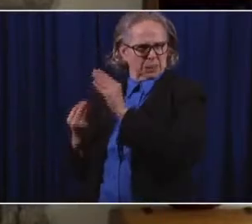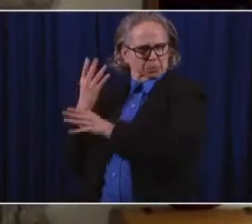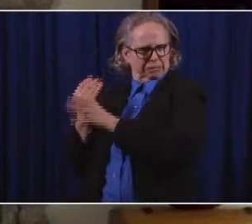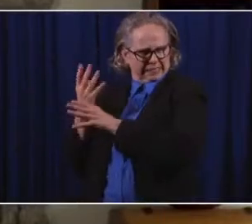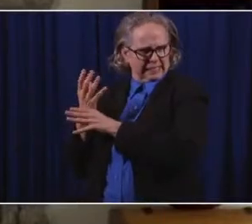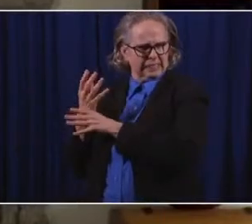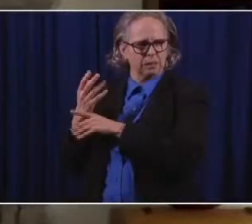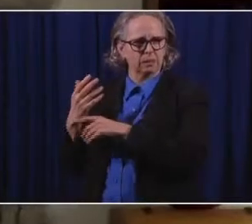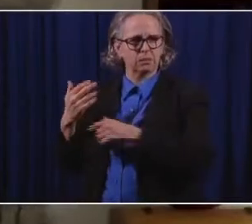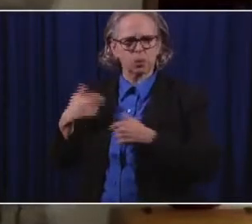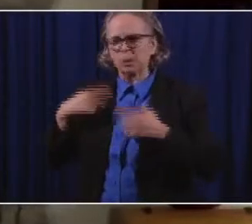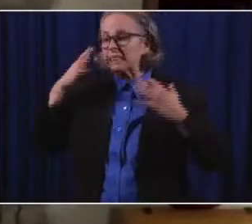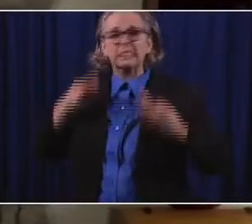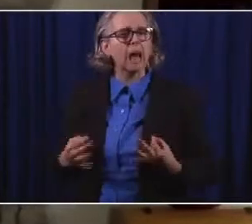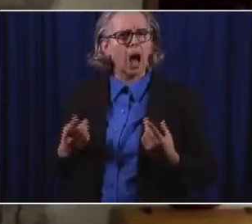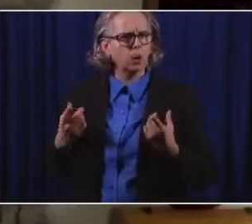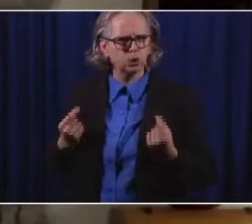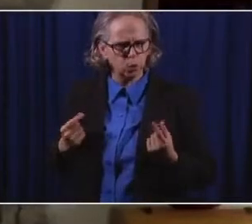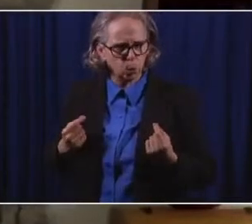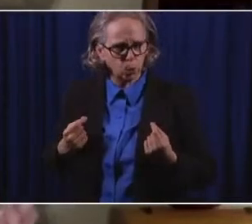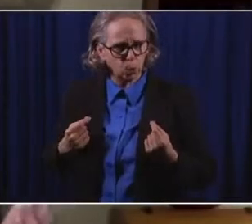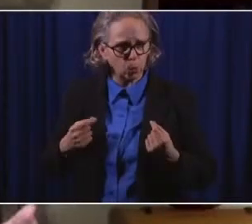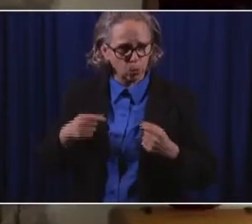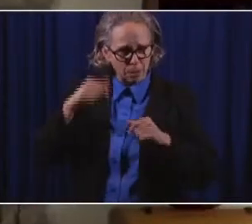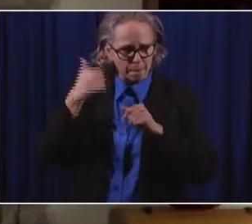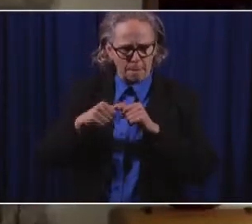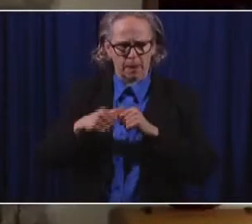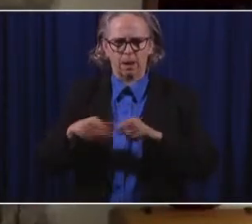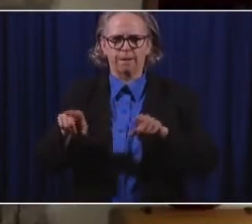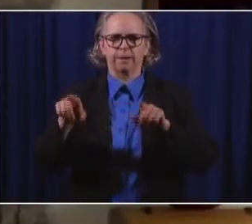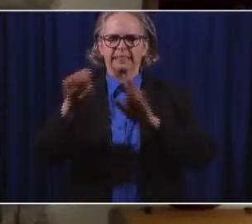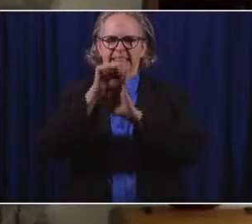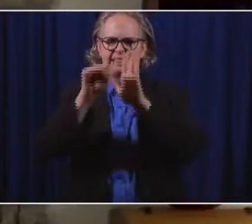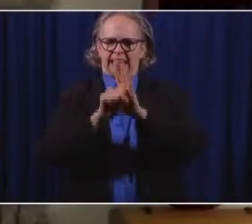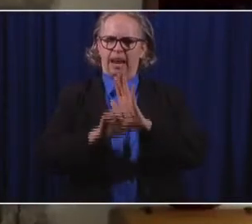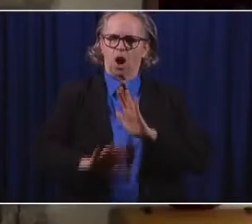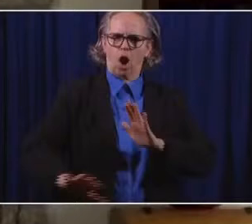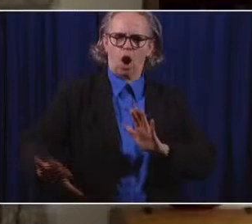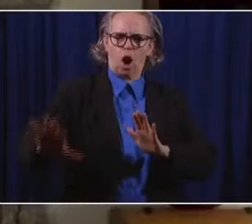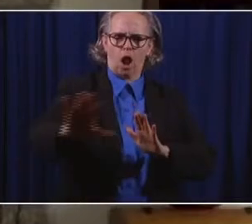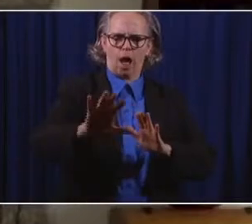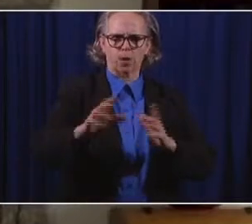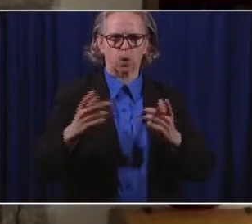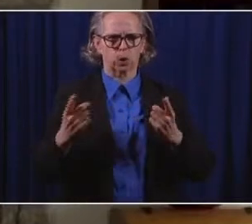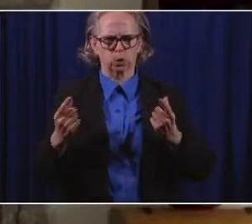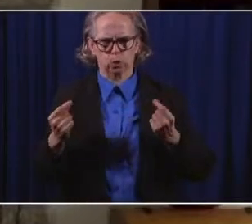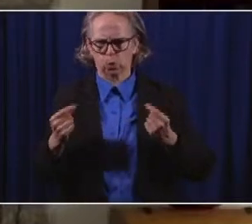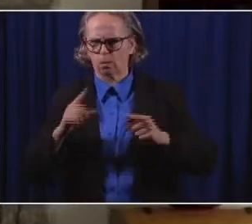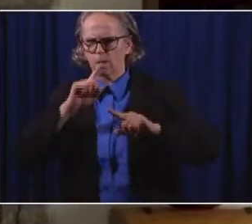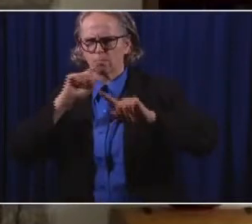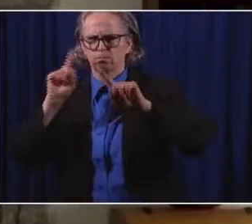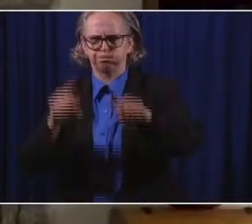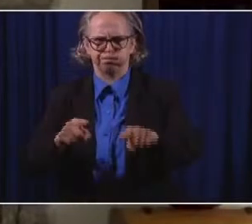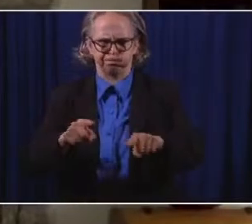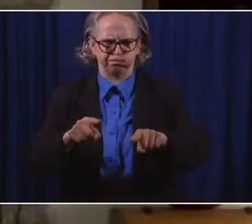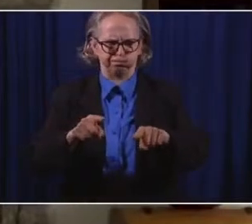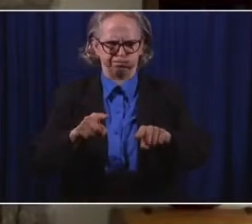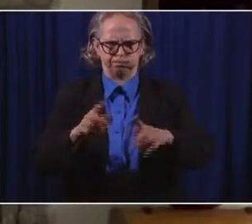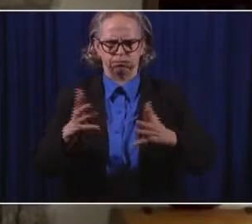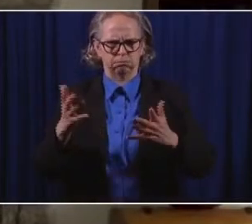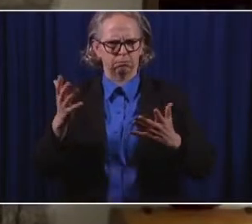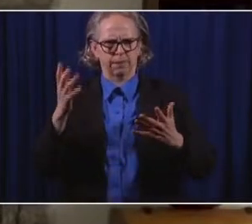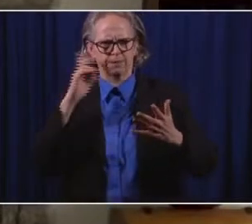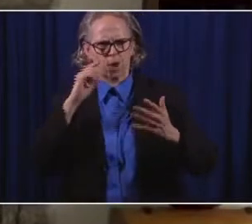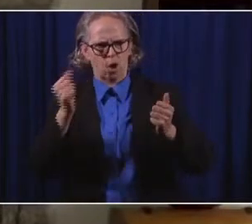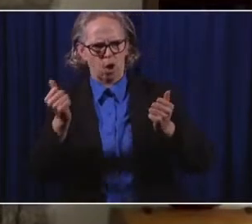as one unit. A part of that was legal. We believe that, for example, in regard to bars, you have to treat